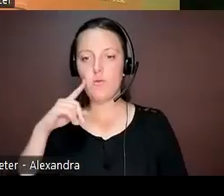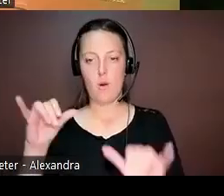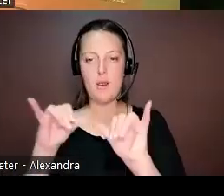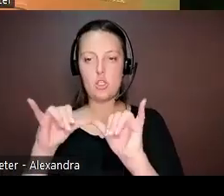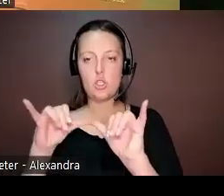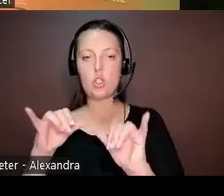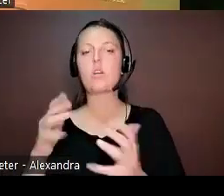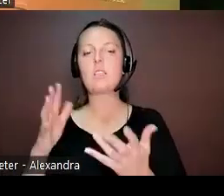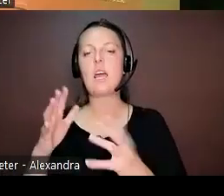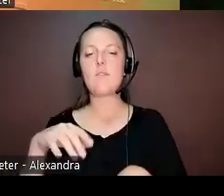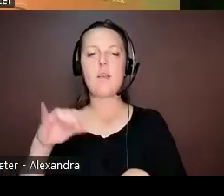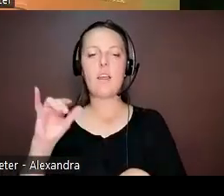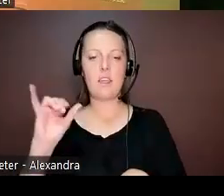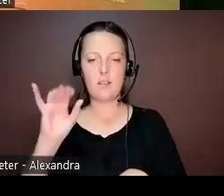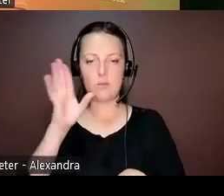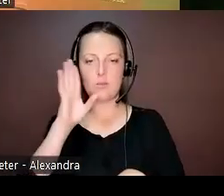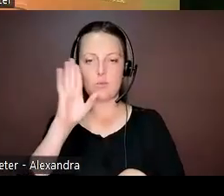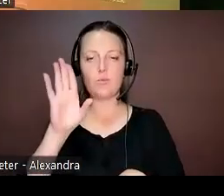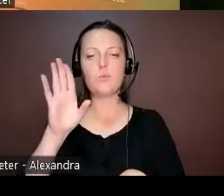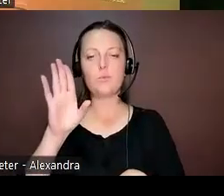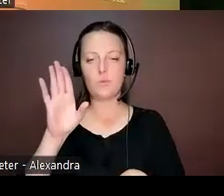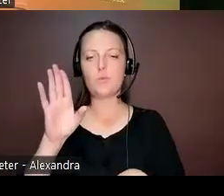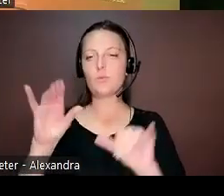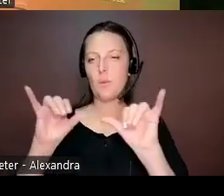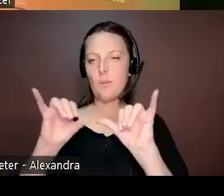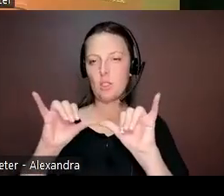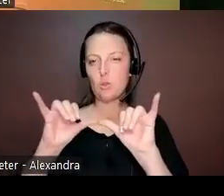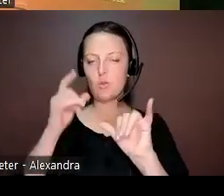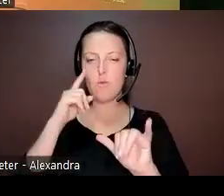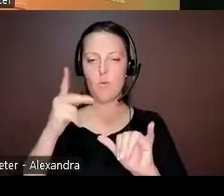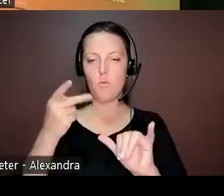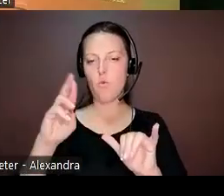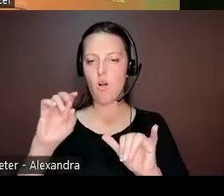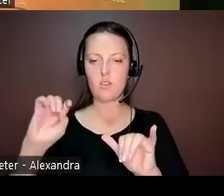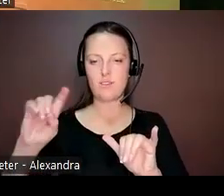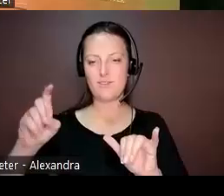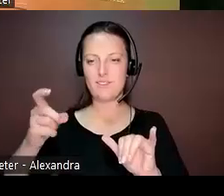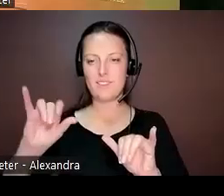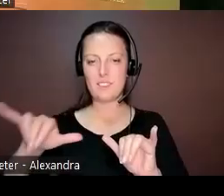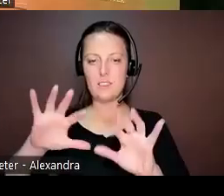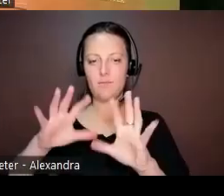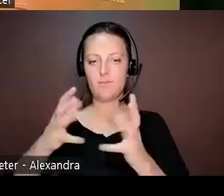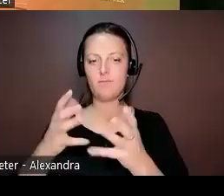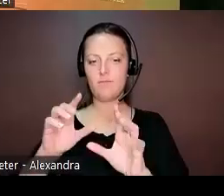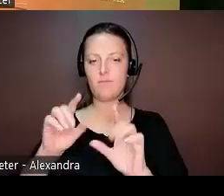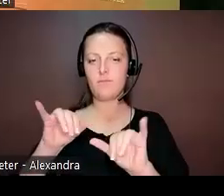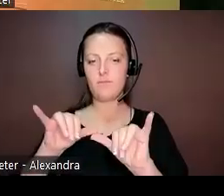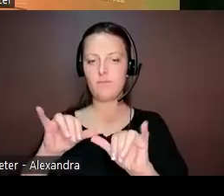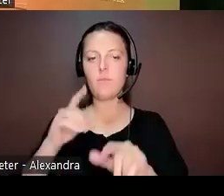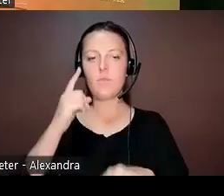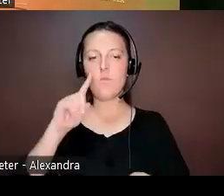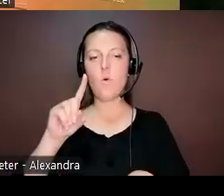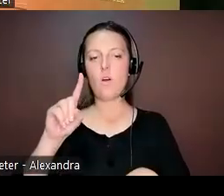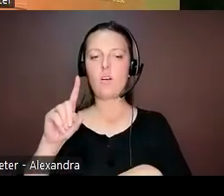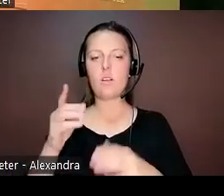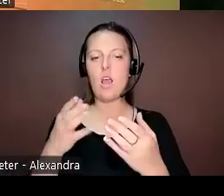white matter hyperintensity in MRI, ischemic changes, and etc. And then, the idea is